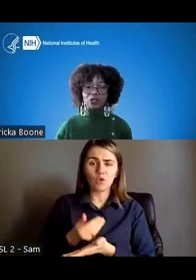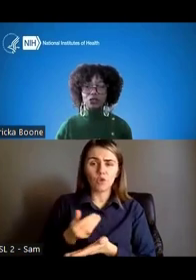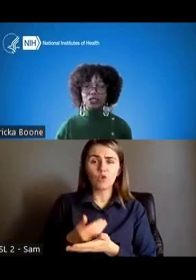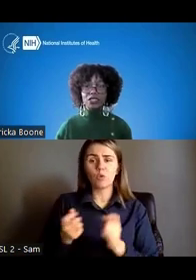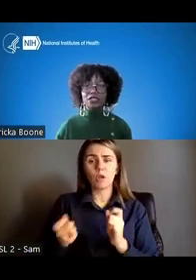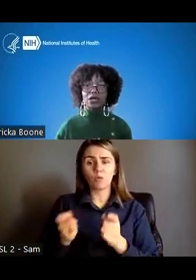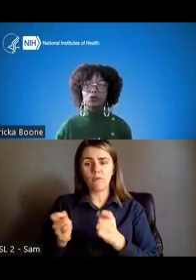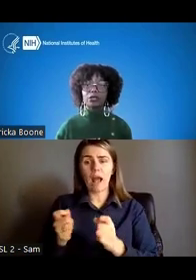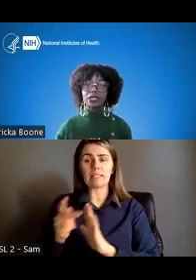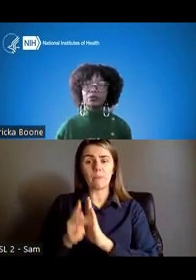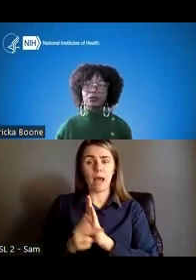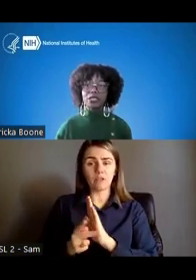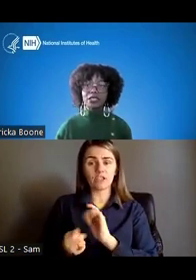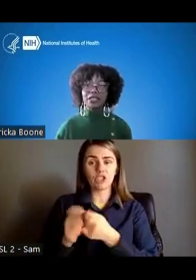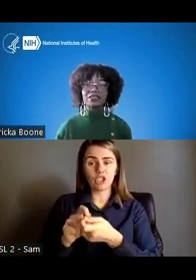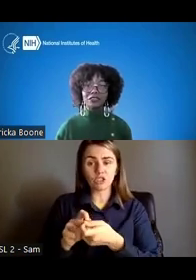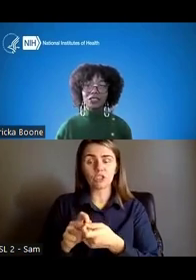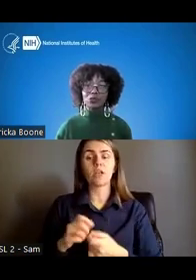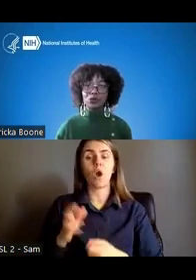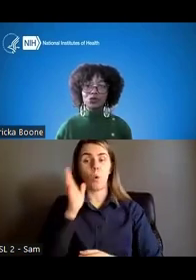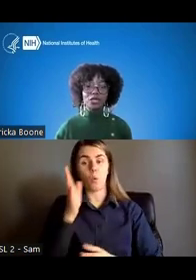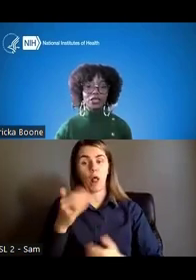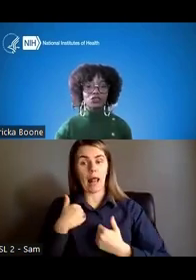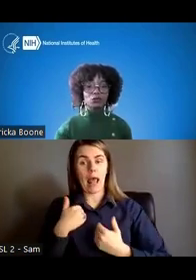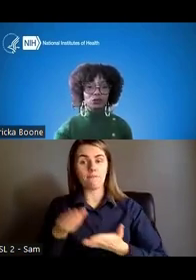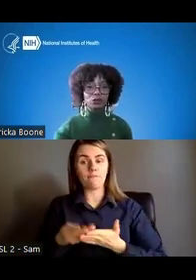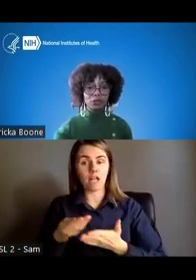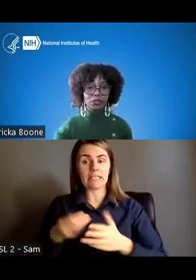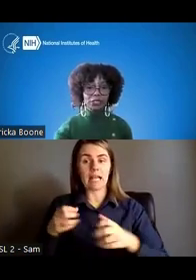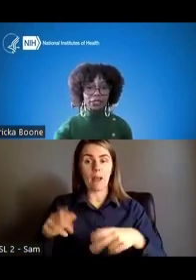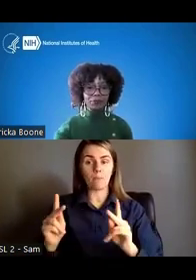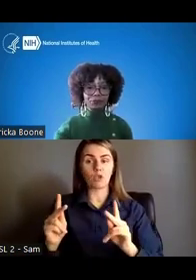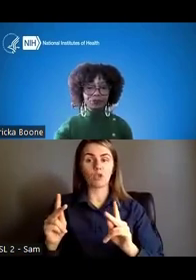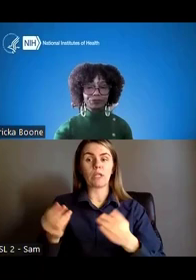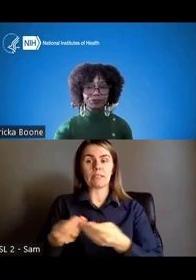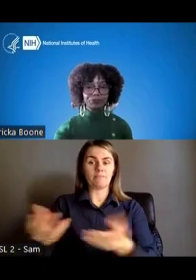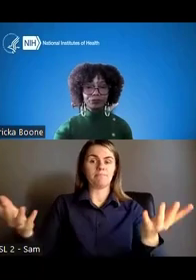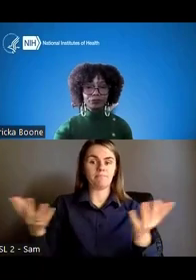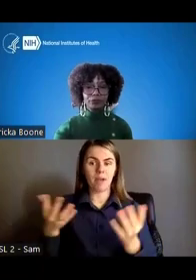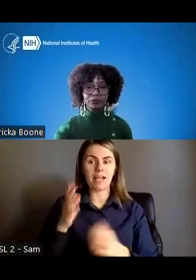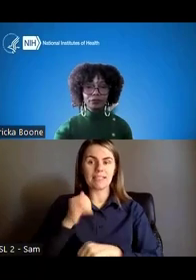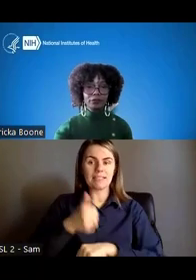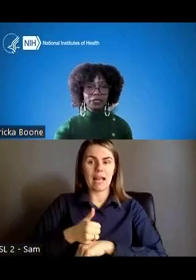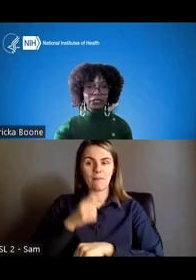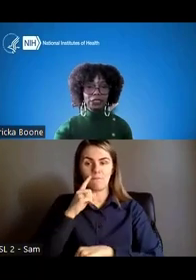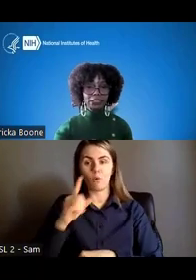funding opportunities that will be implemented and available to the extramural community.